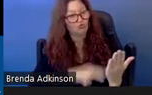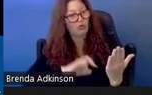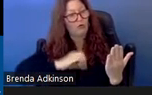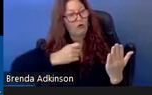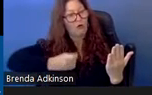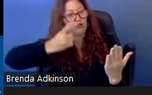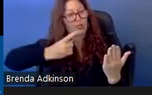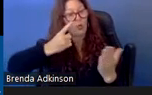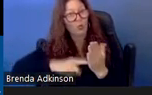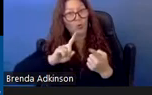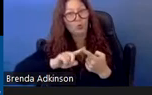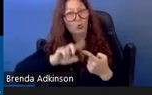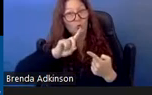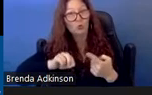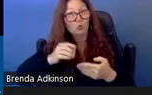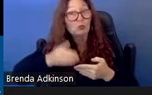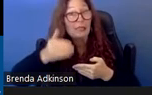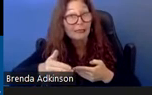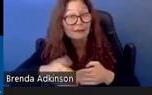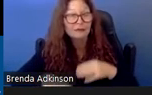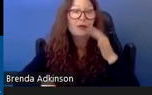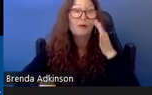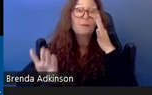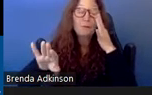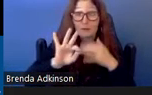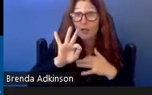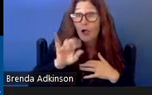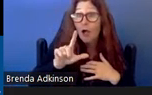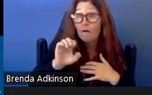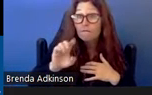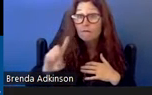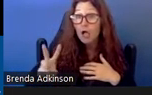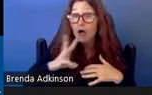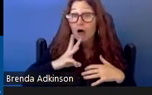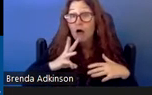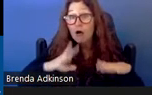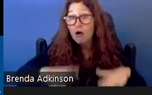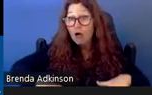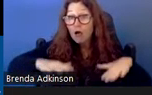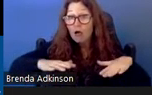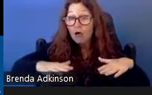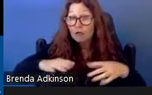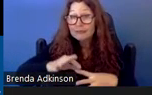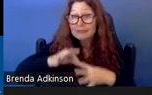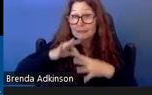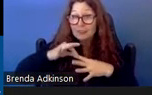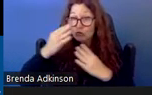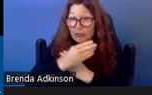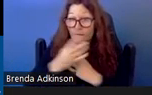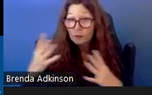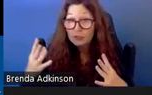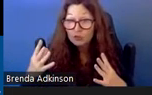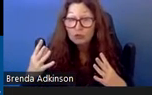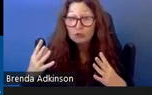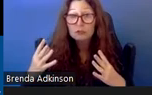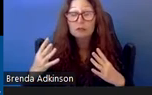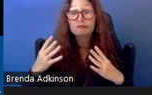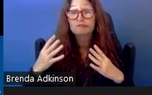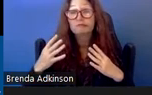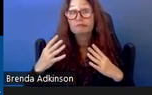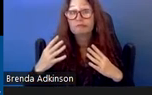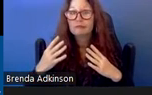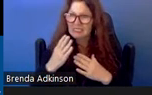We found that special flood hazard area information, at some point in our various reviews, we felt